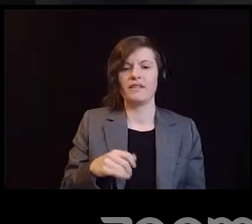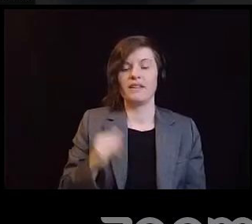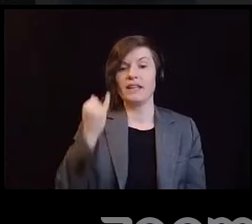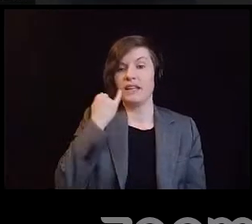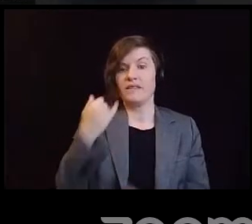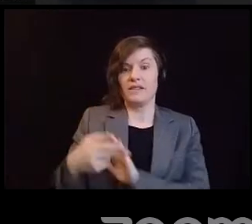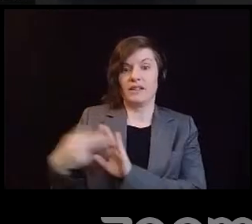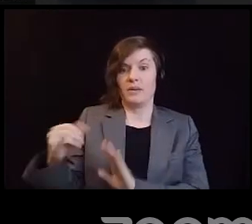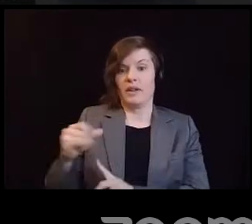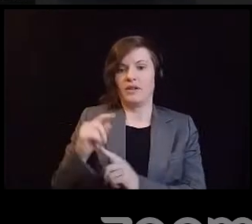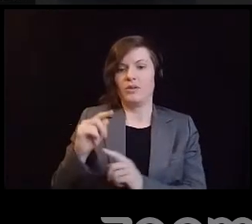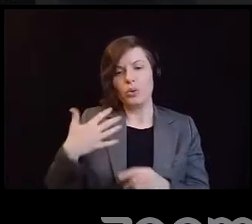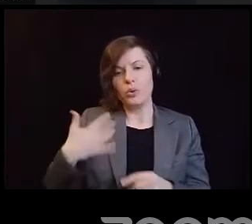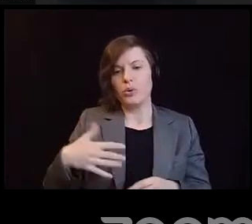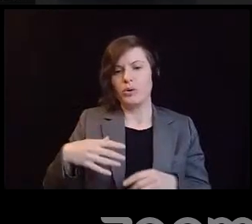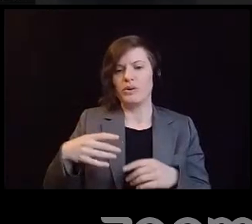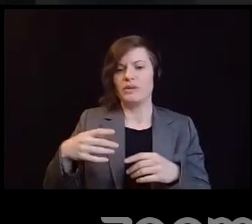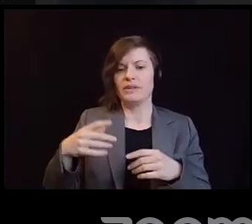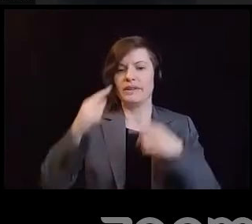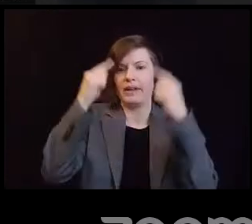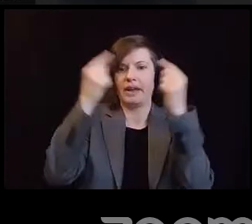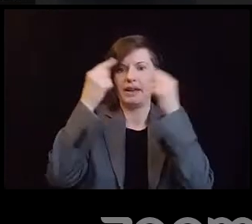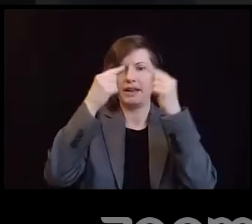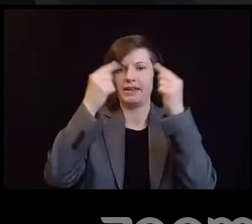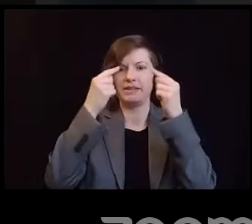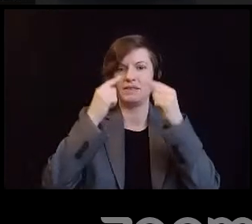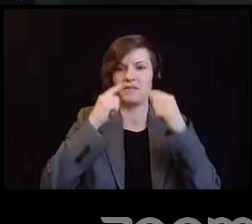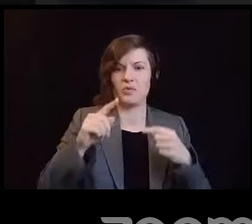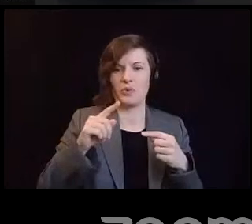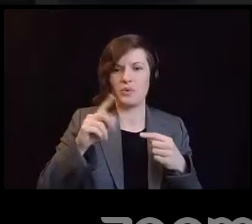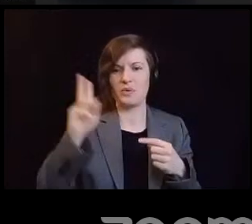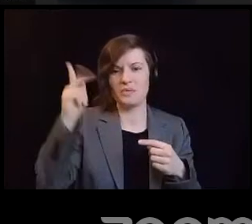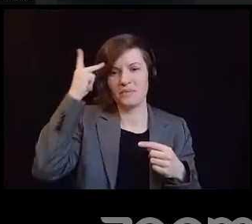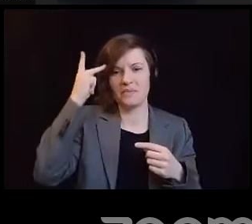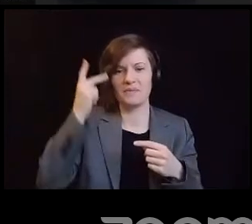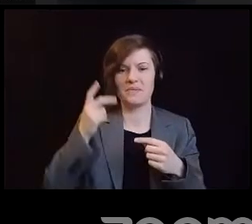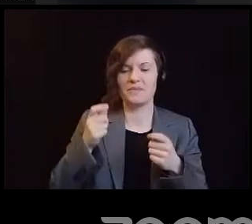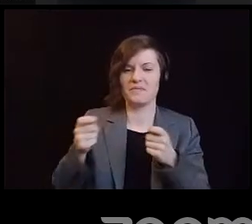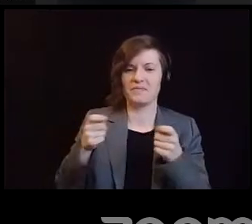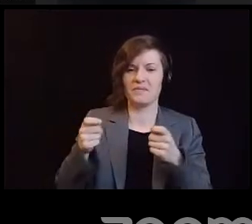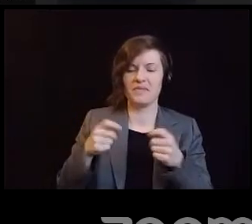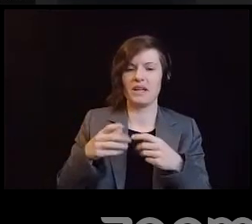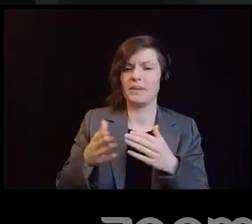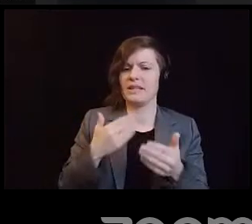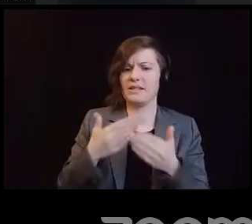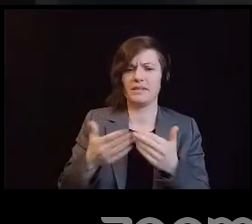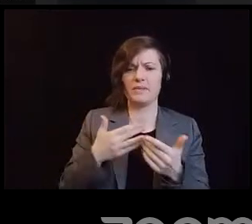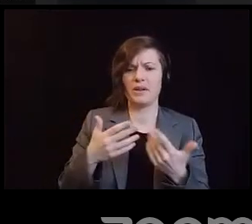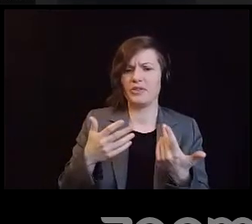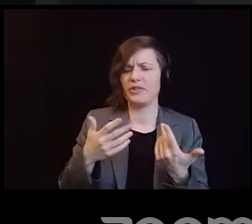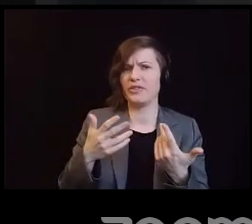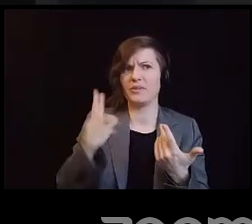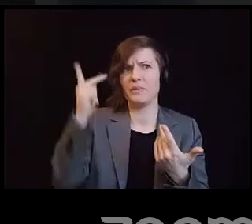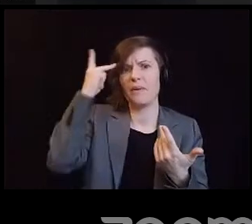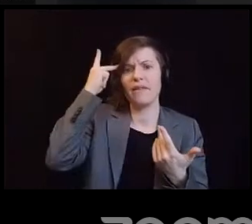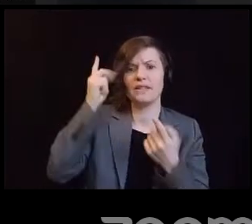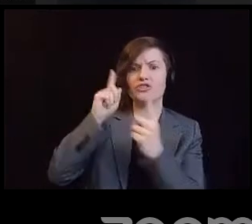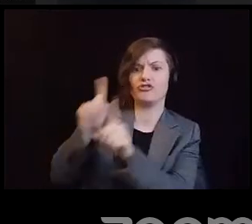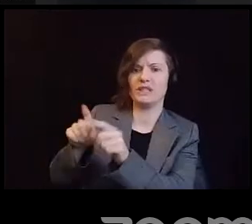this. And I think whether or not, whether you disagree with the politics or not, right? These are undoubtedly human rights victims here. And